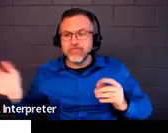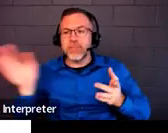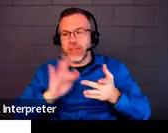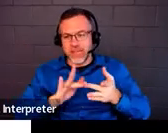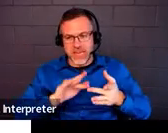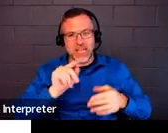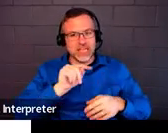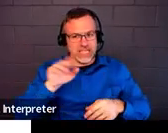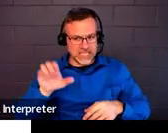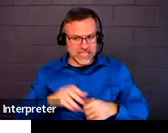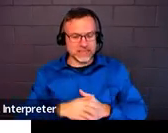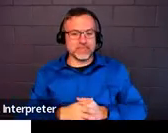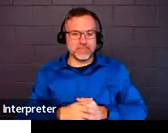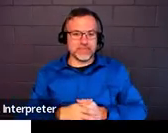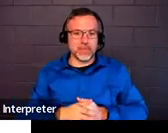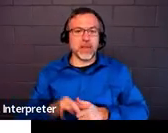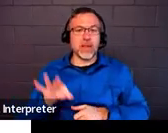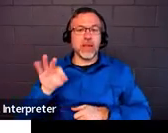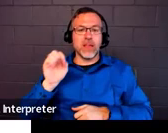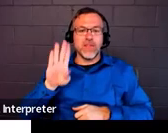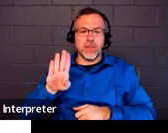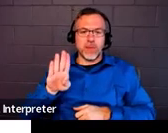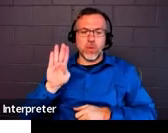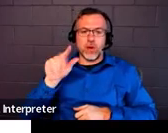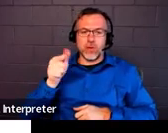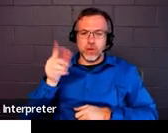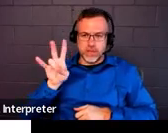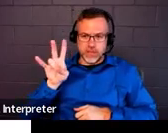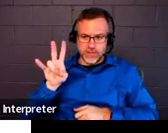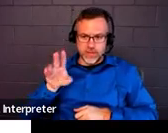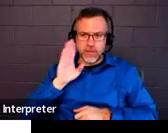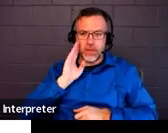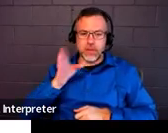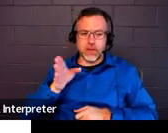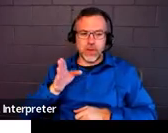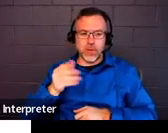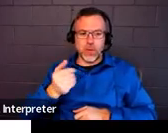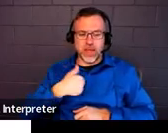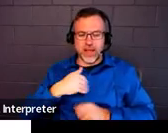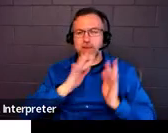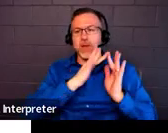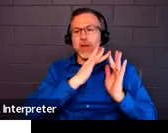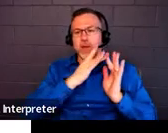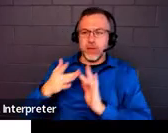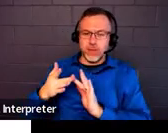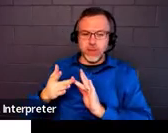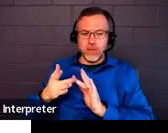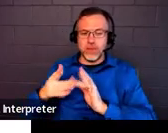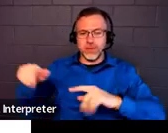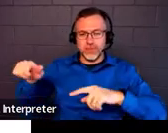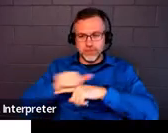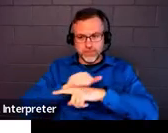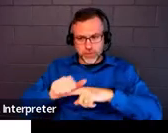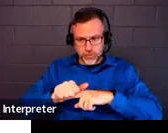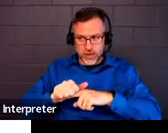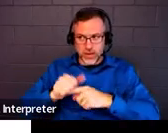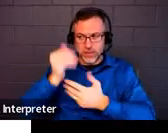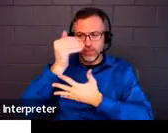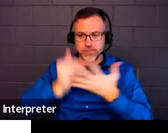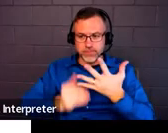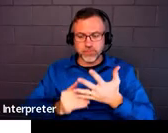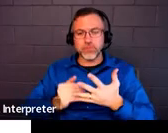February 27th, we will have the online training modules in the MSAA platform go